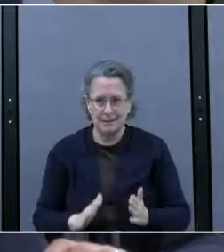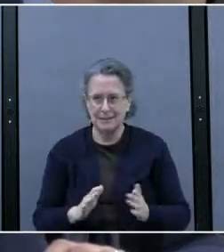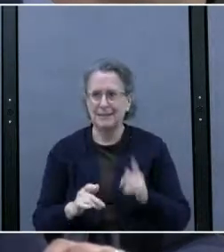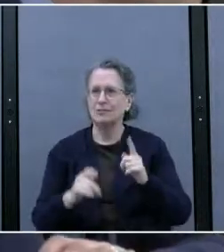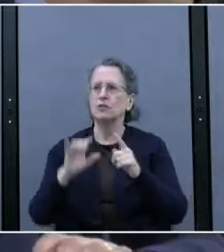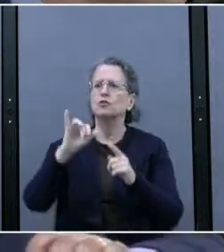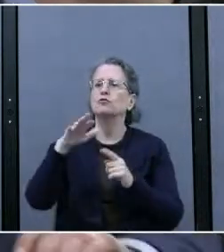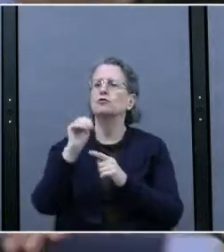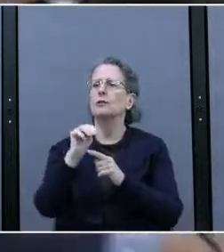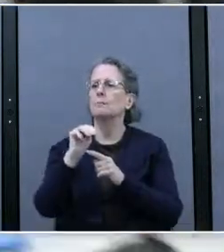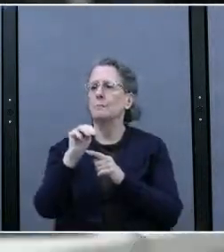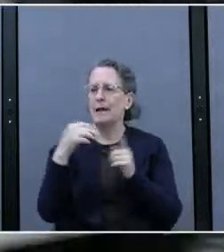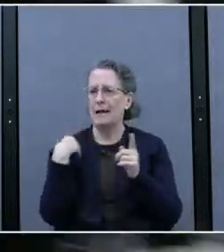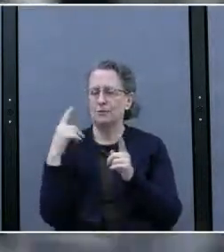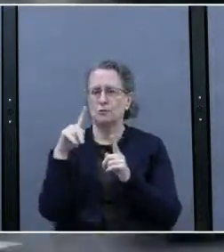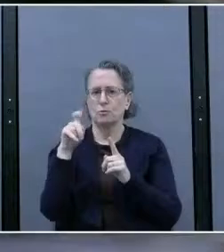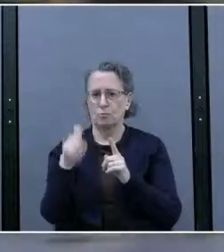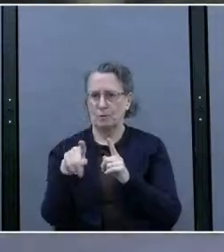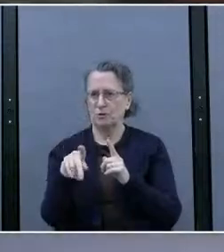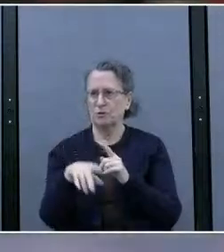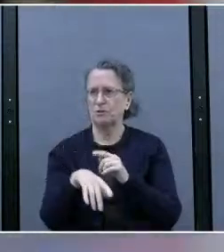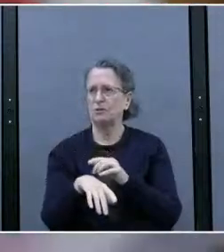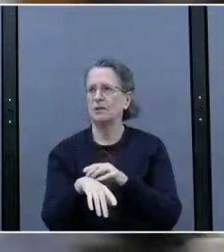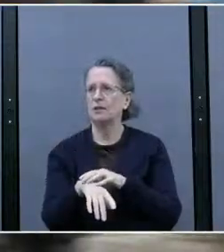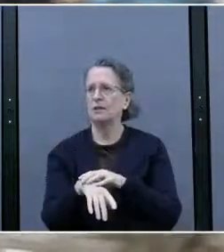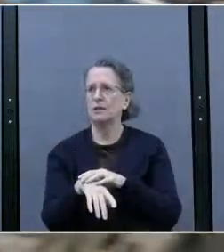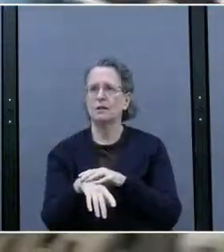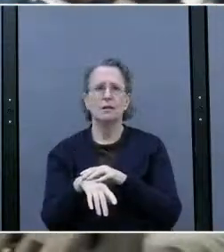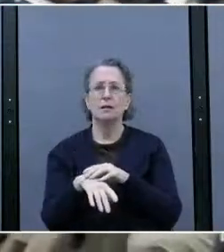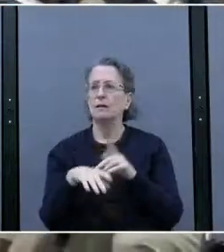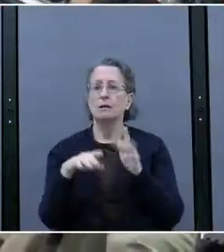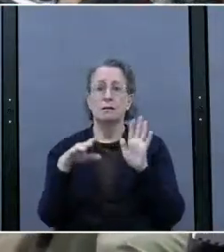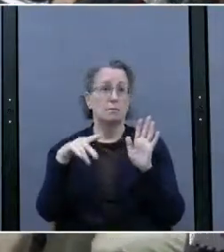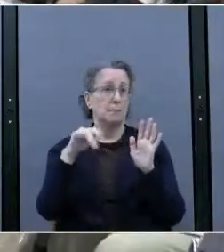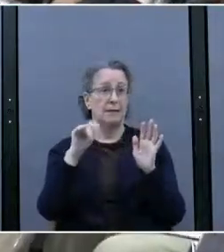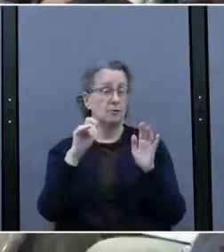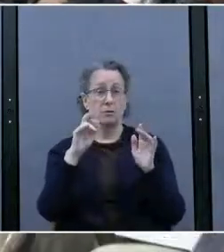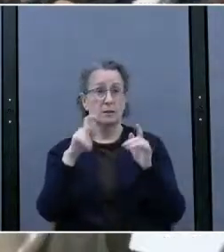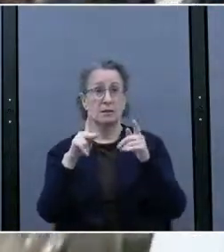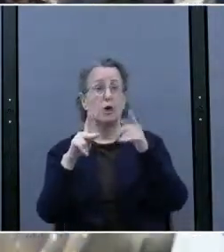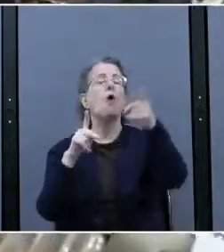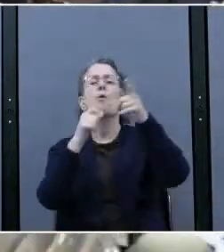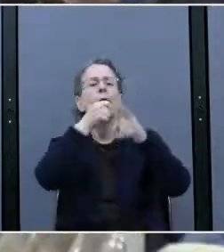microphone? Sure. Patrick down the front.